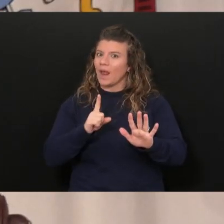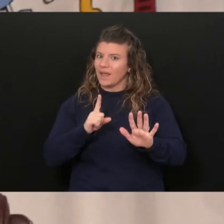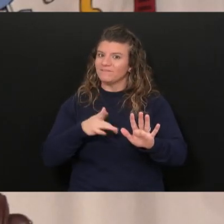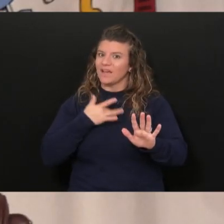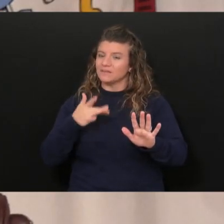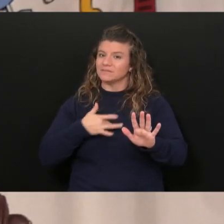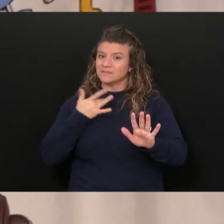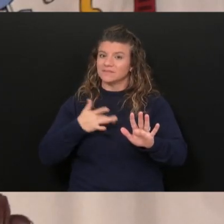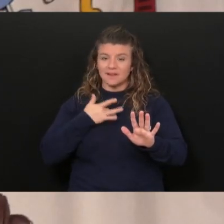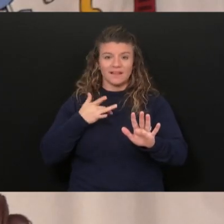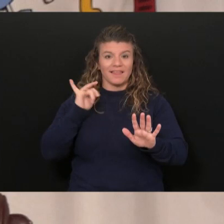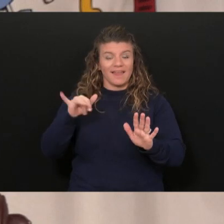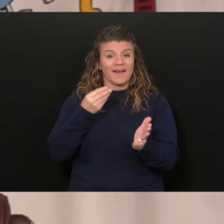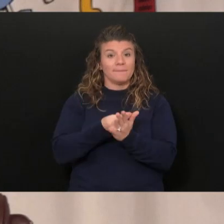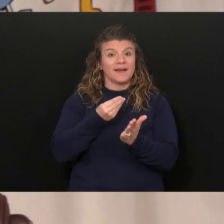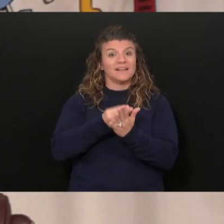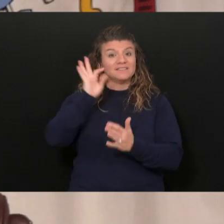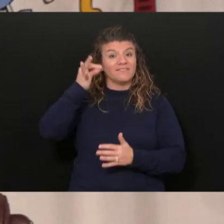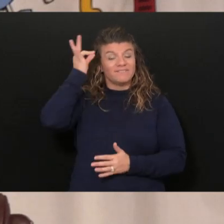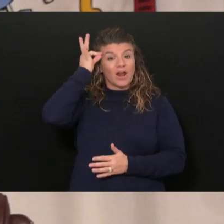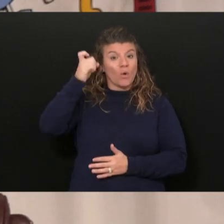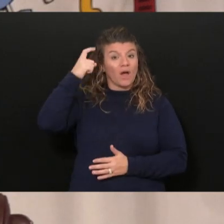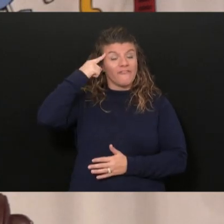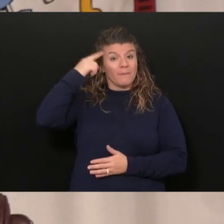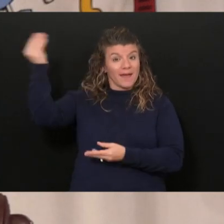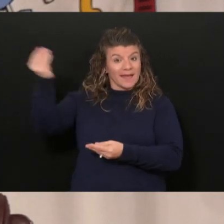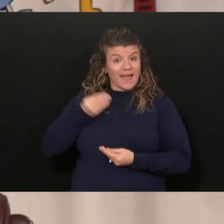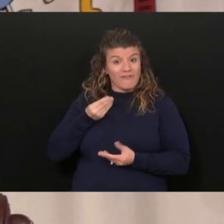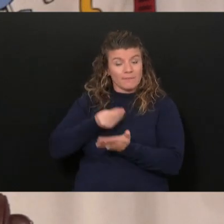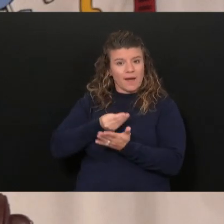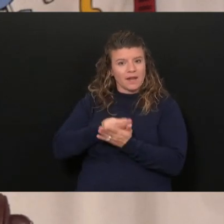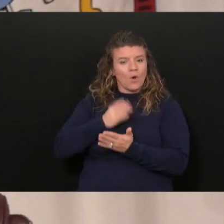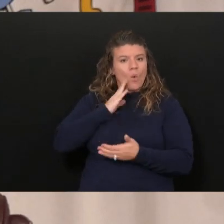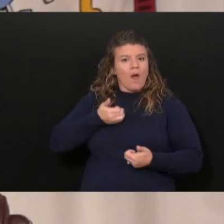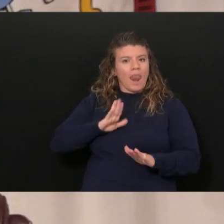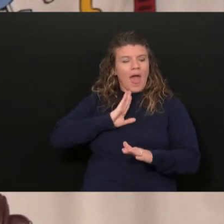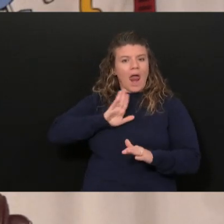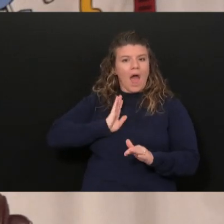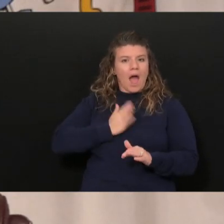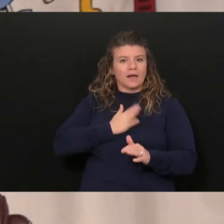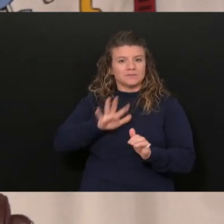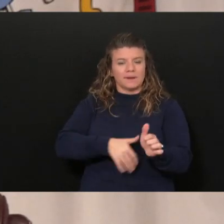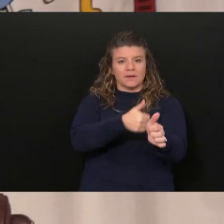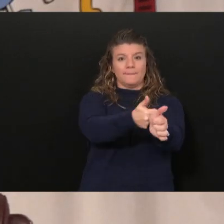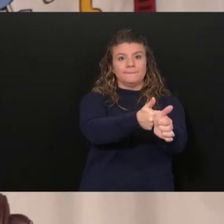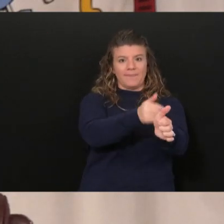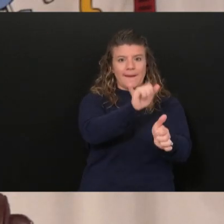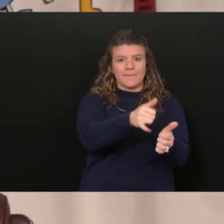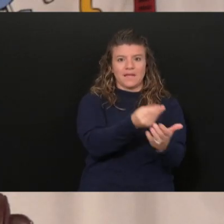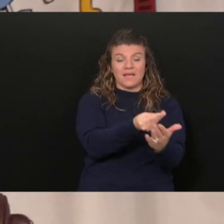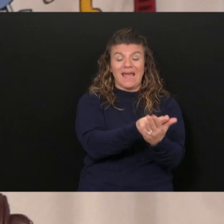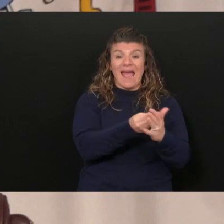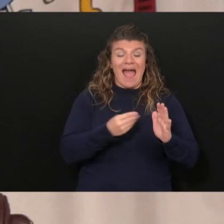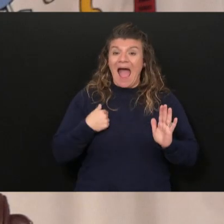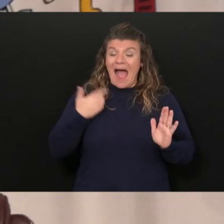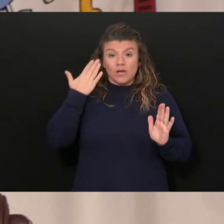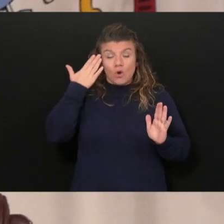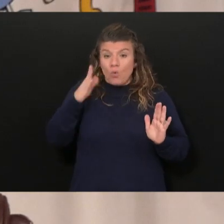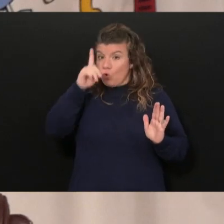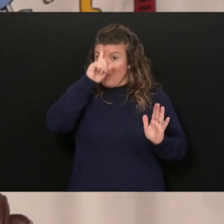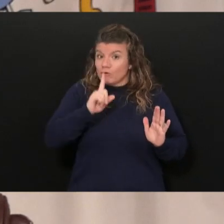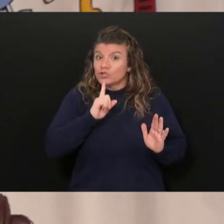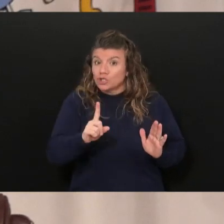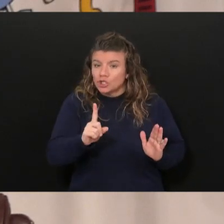number through the federal government allowing us to backfill revenue. We do not have that assurance yet, but we're working